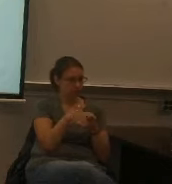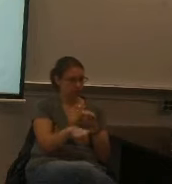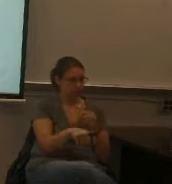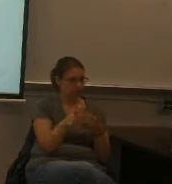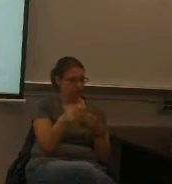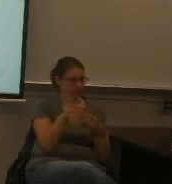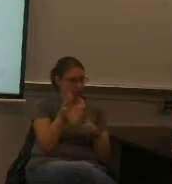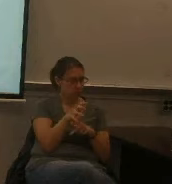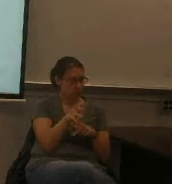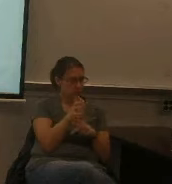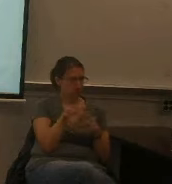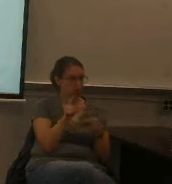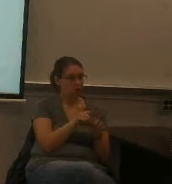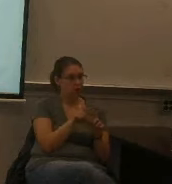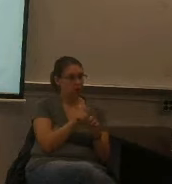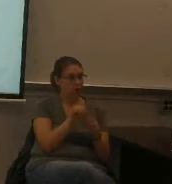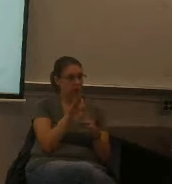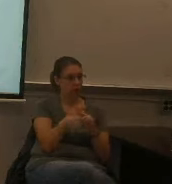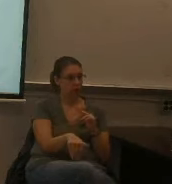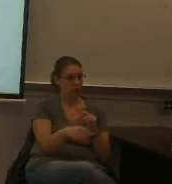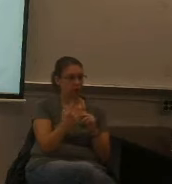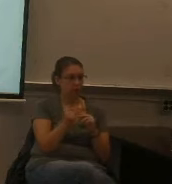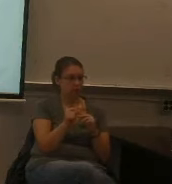it also crashed the